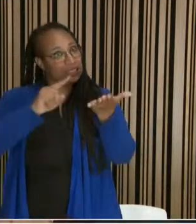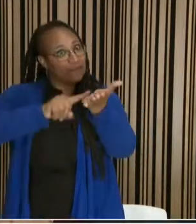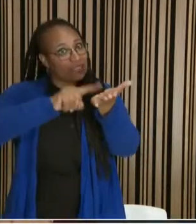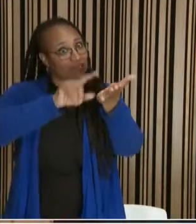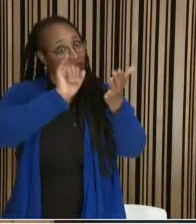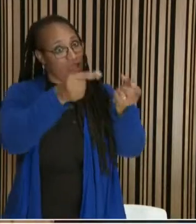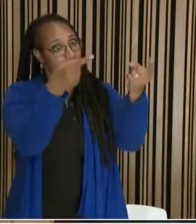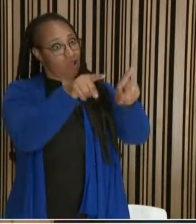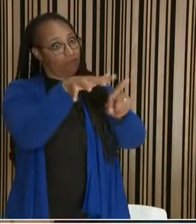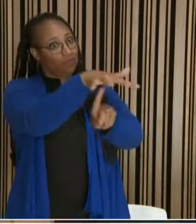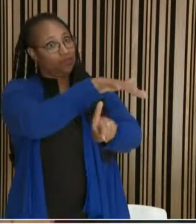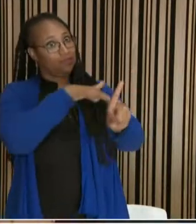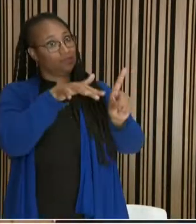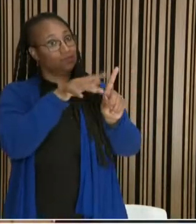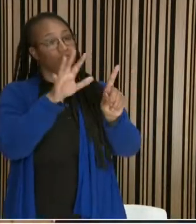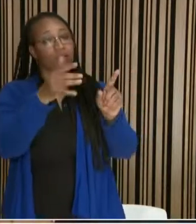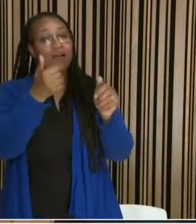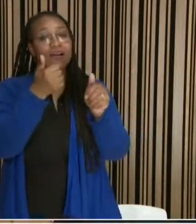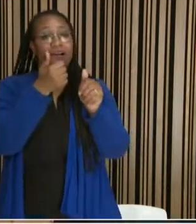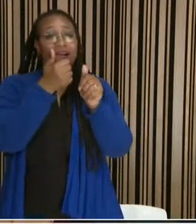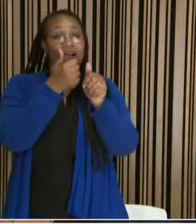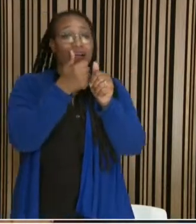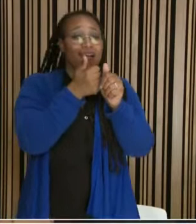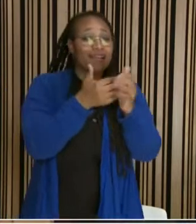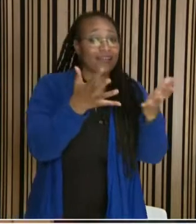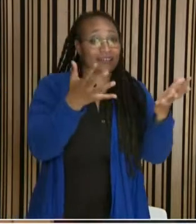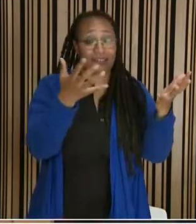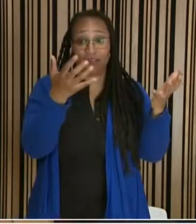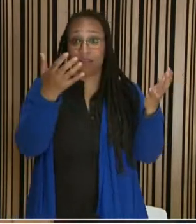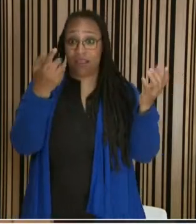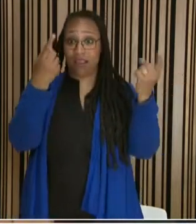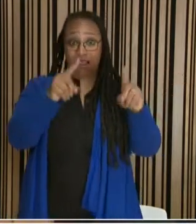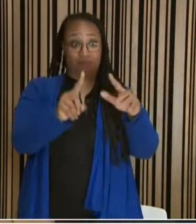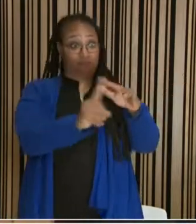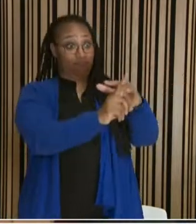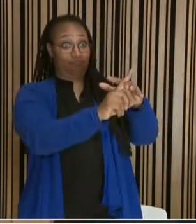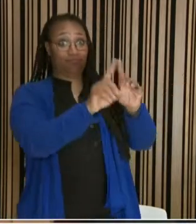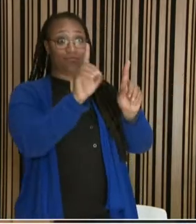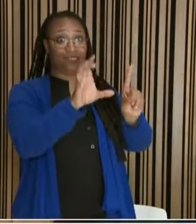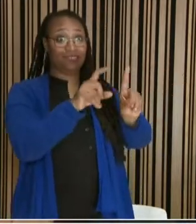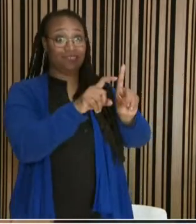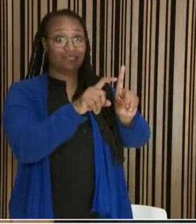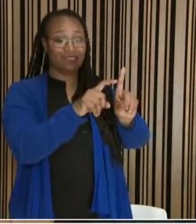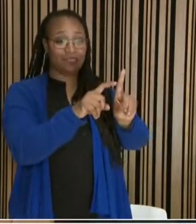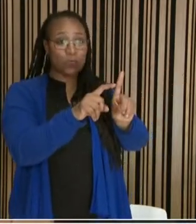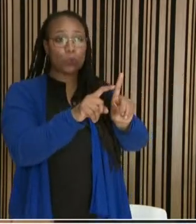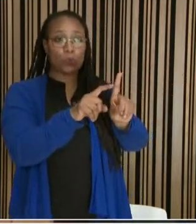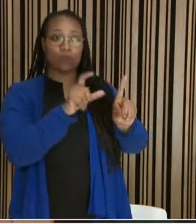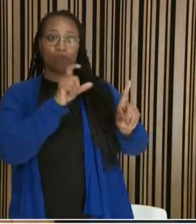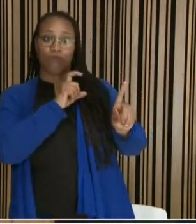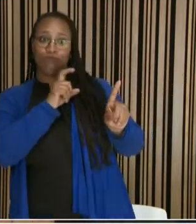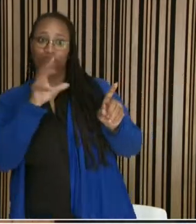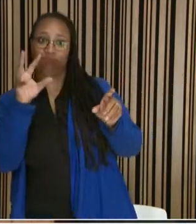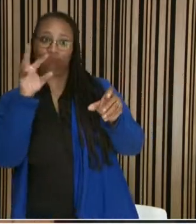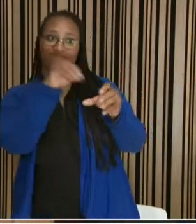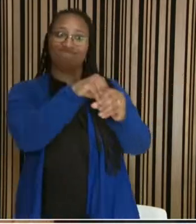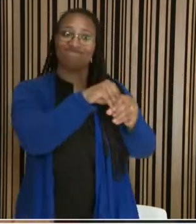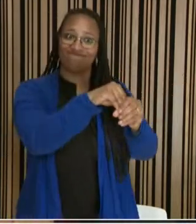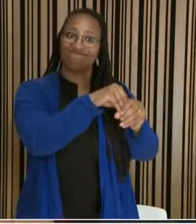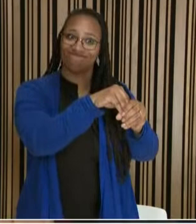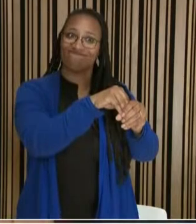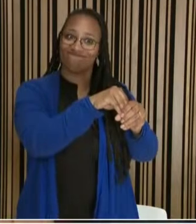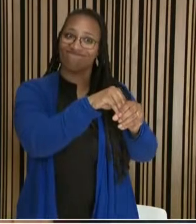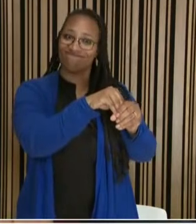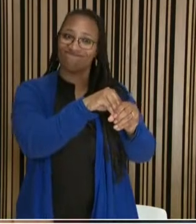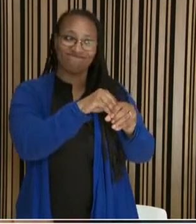any case involving the use of force by a law enforcement officer in the District of Columbia, the Metropolitan Police Department has primary